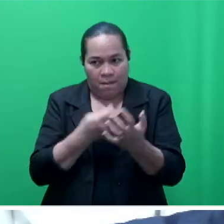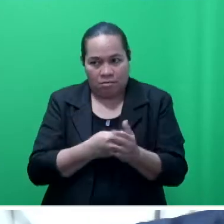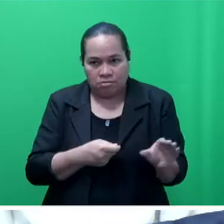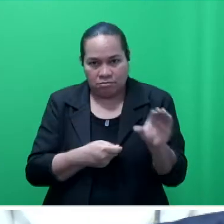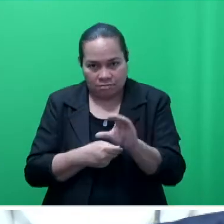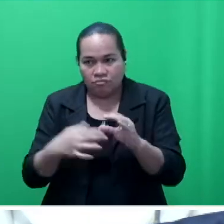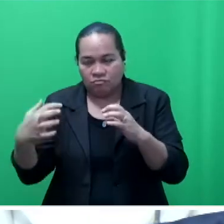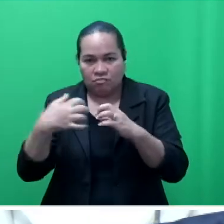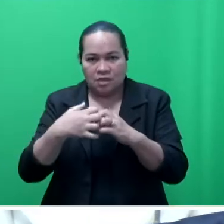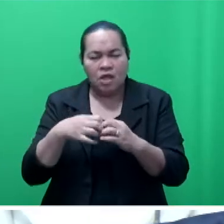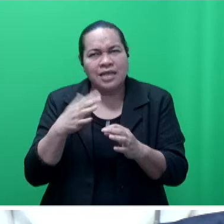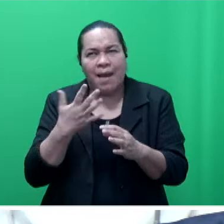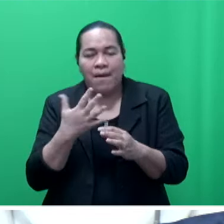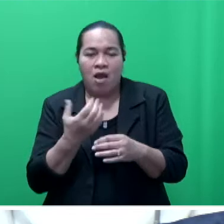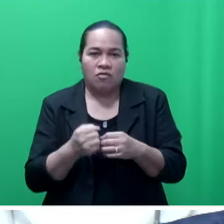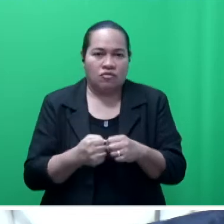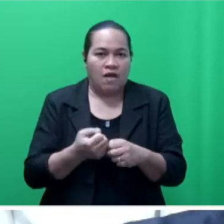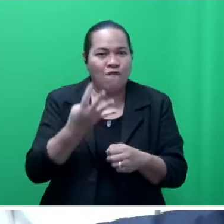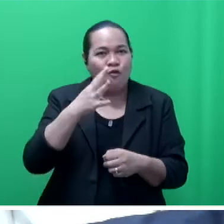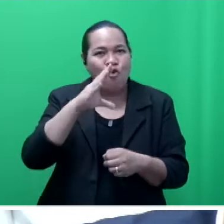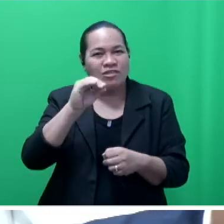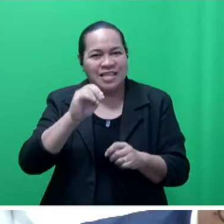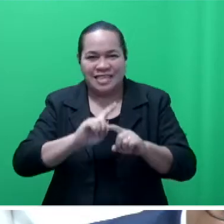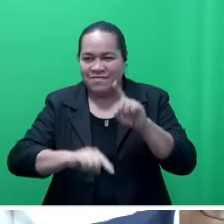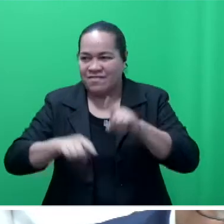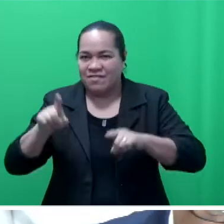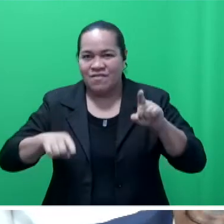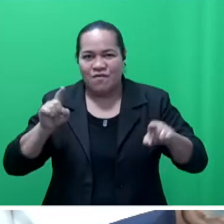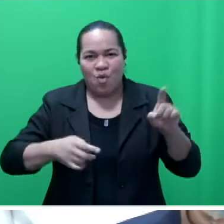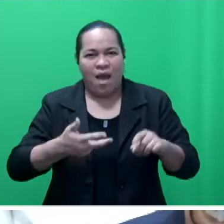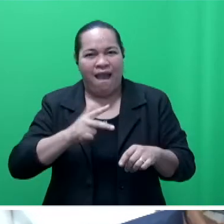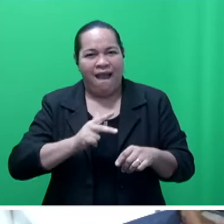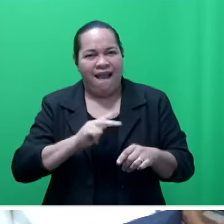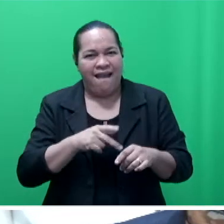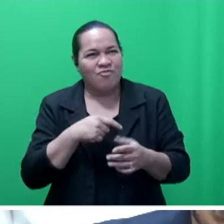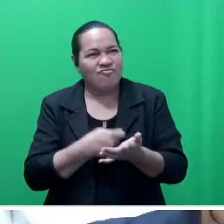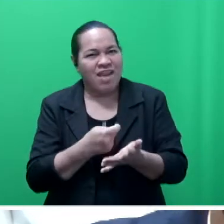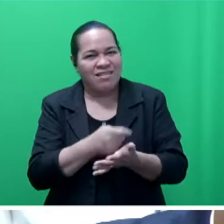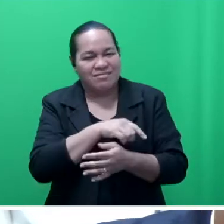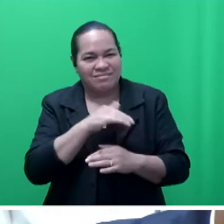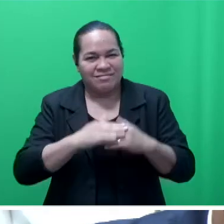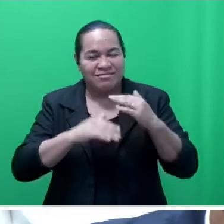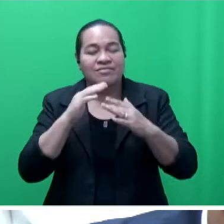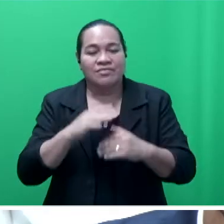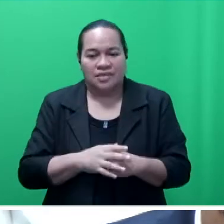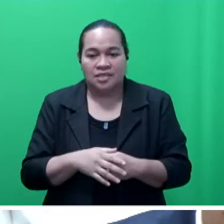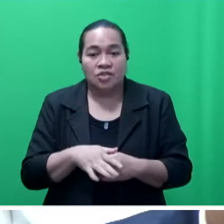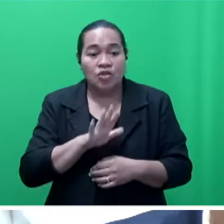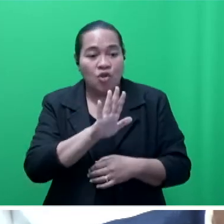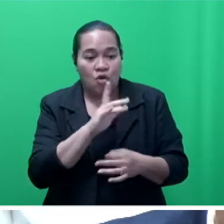40 tenancy agreements, Honourable Bosanimbola, that you would probably be concerned about through your